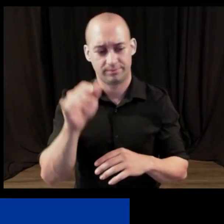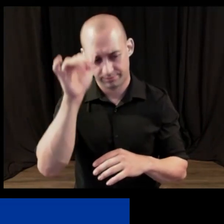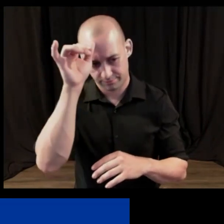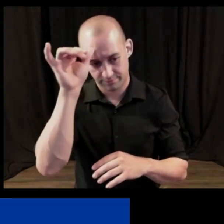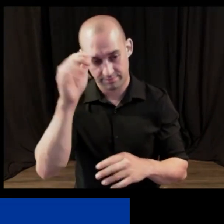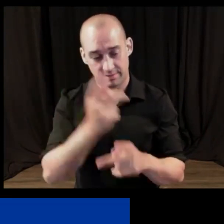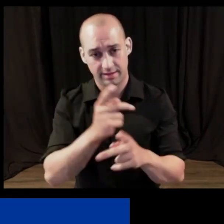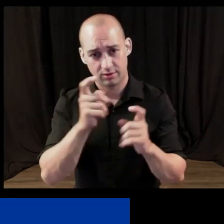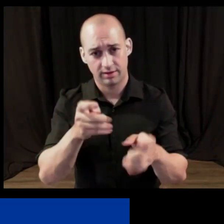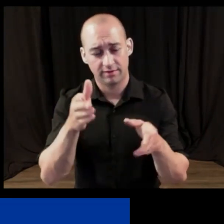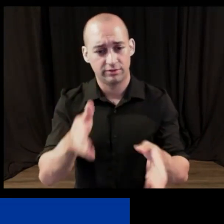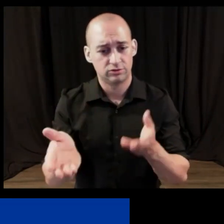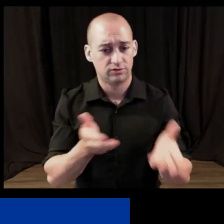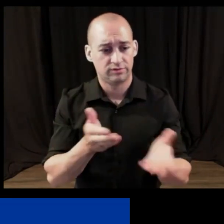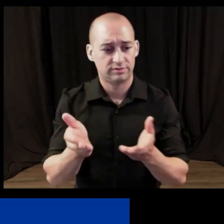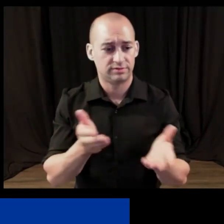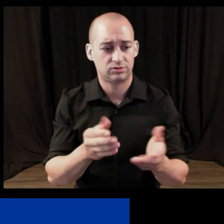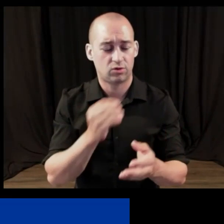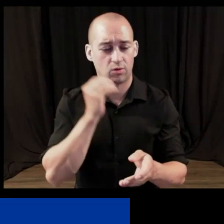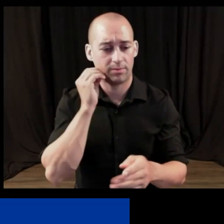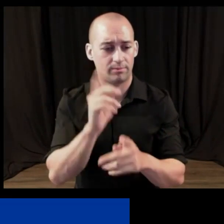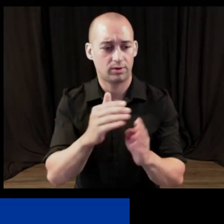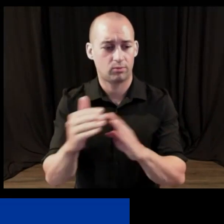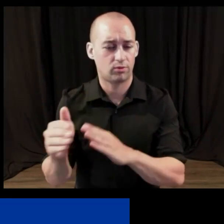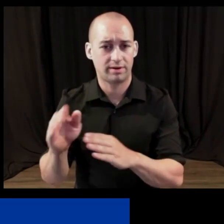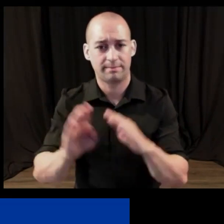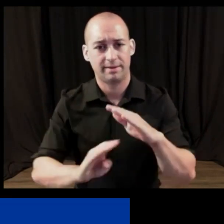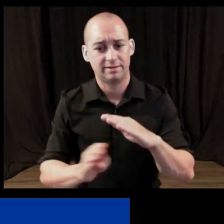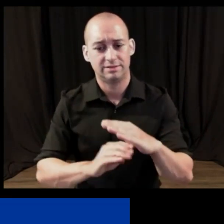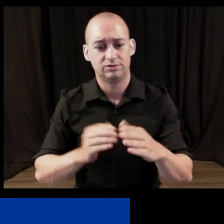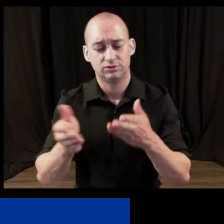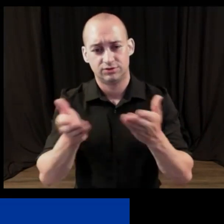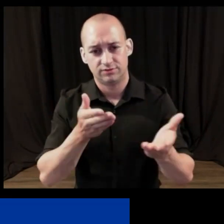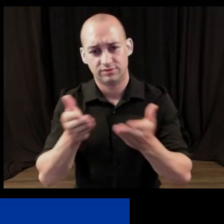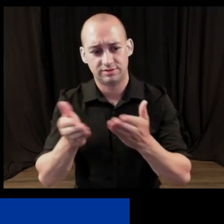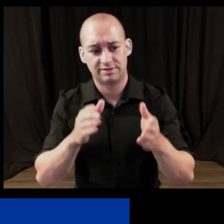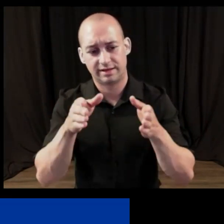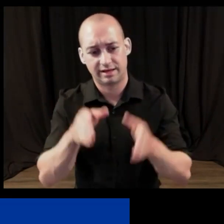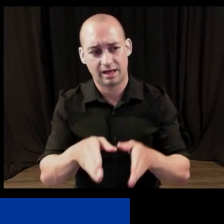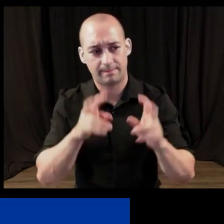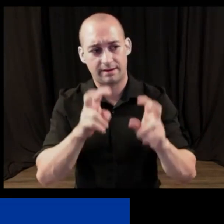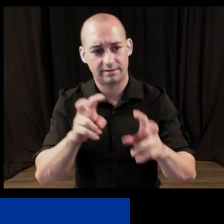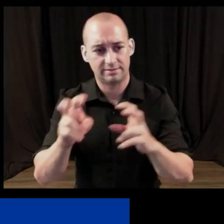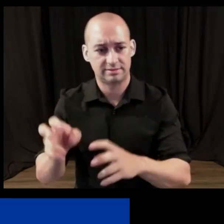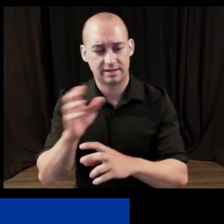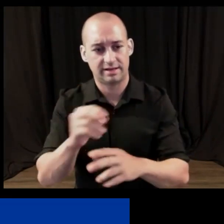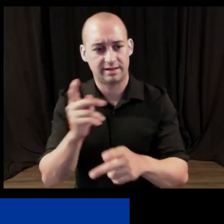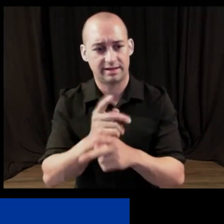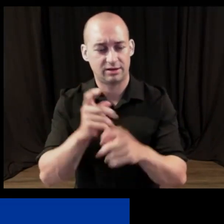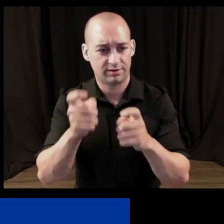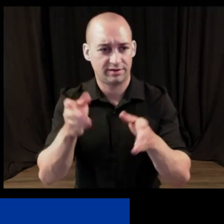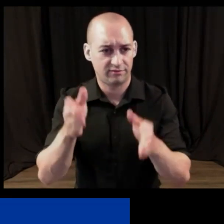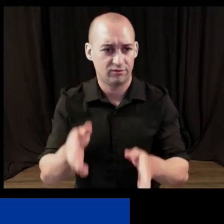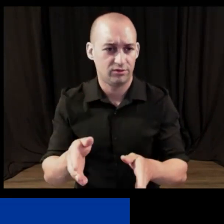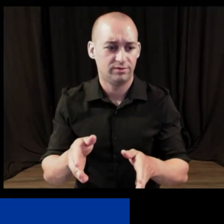caregiver services play in our home and community-based services gap analysis, as well as our caregiver equity roadmap that will be